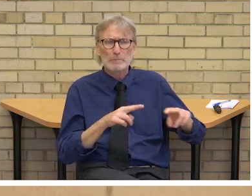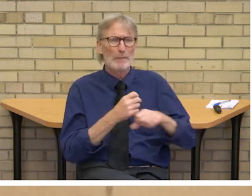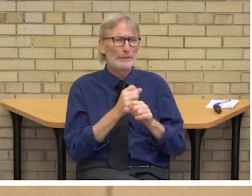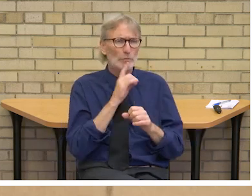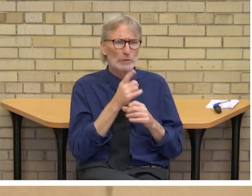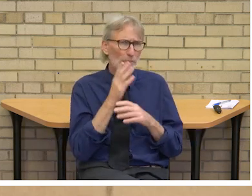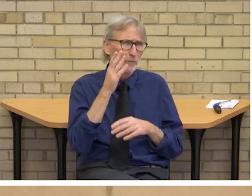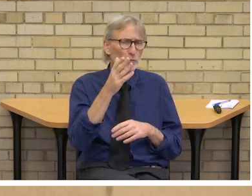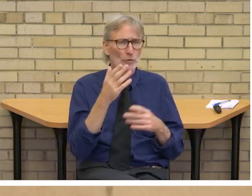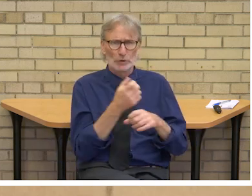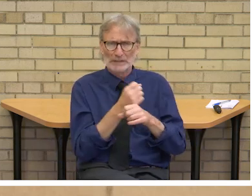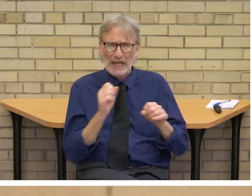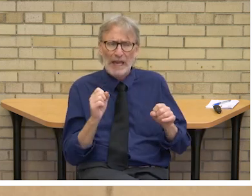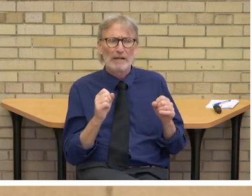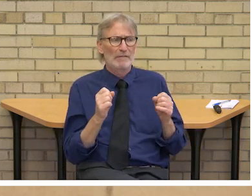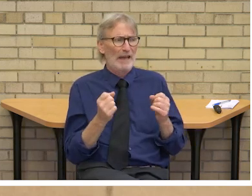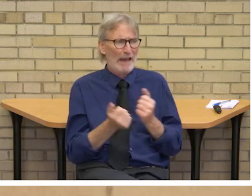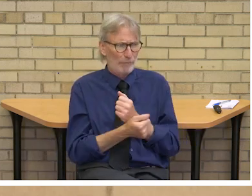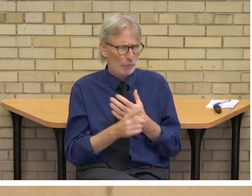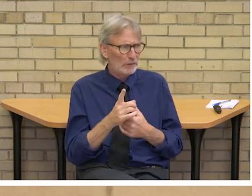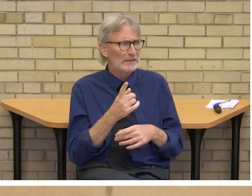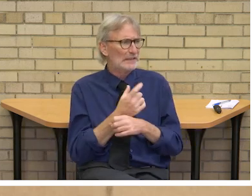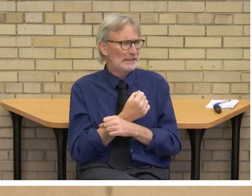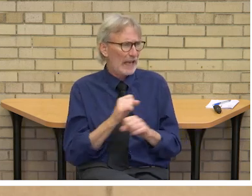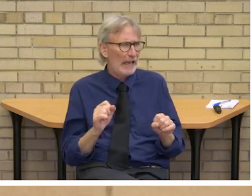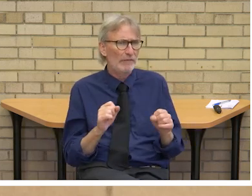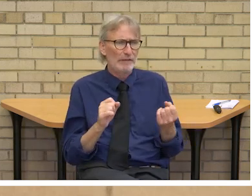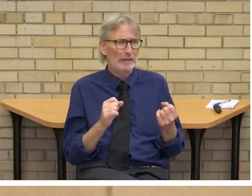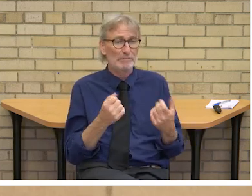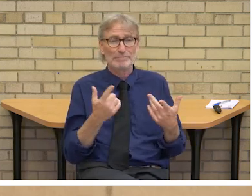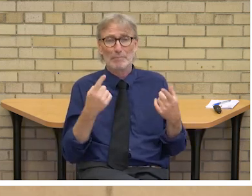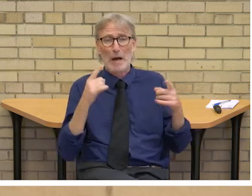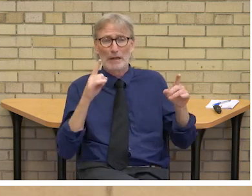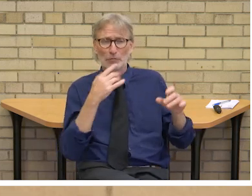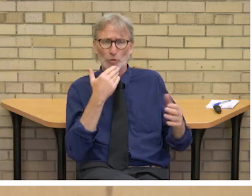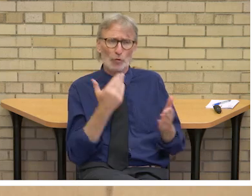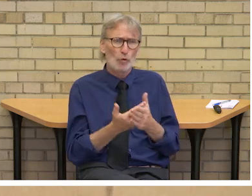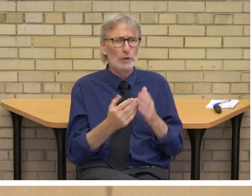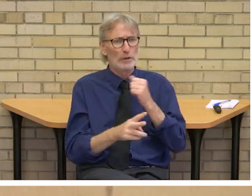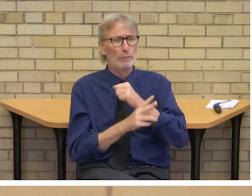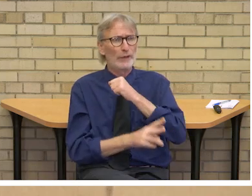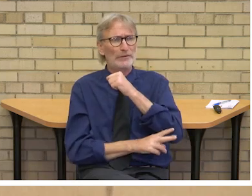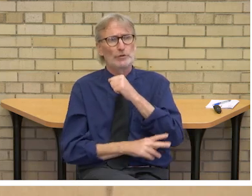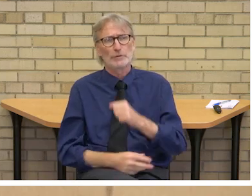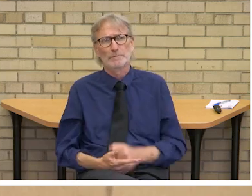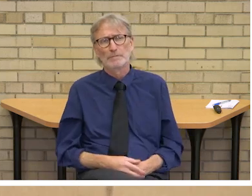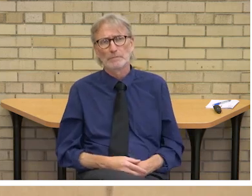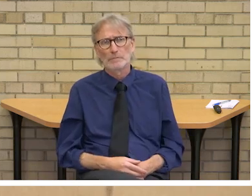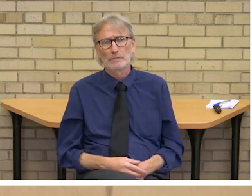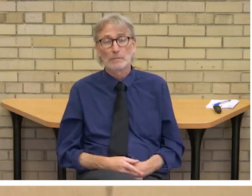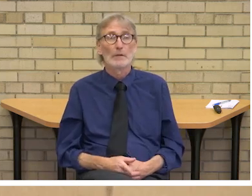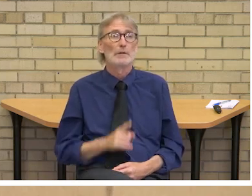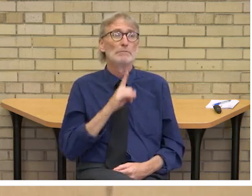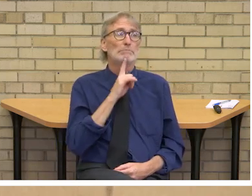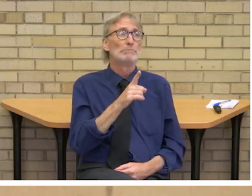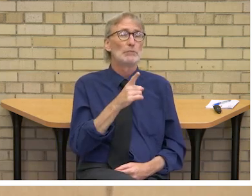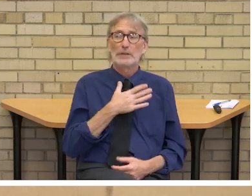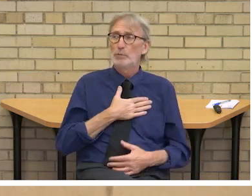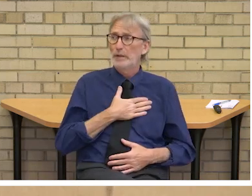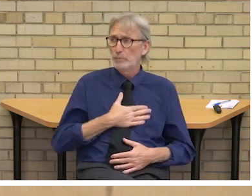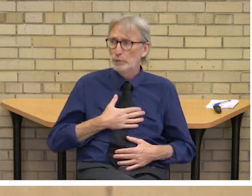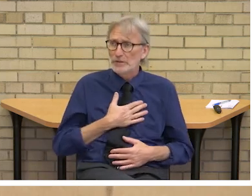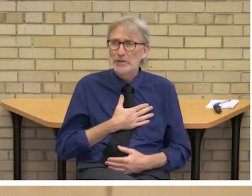everybody and that it works for everybody. So, we really appreciate